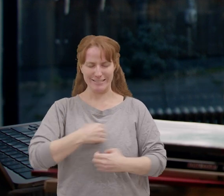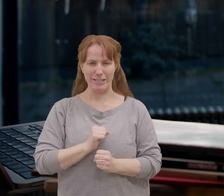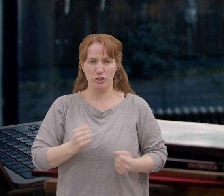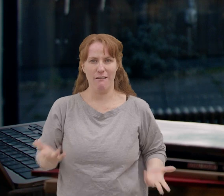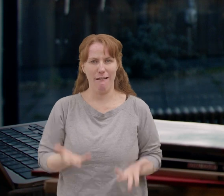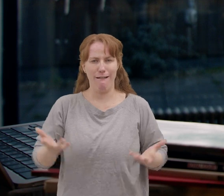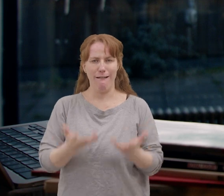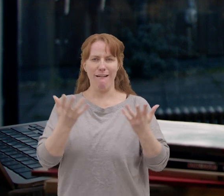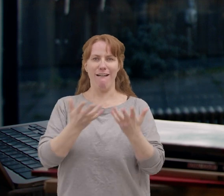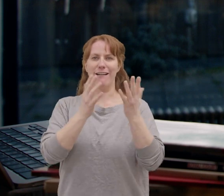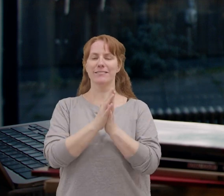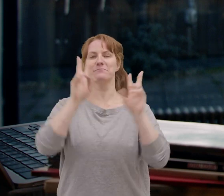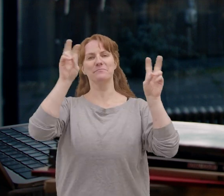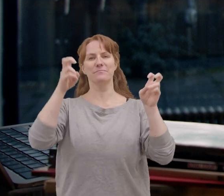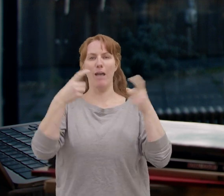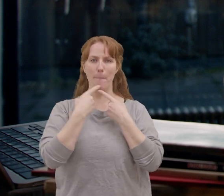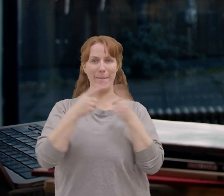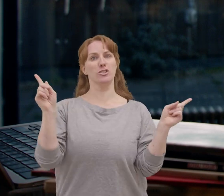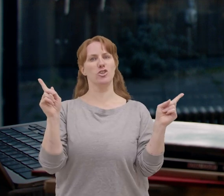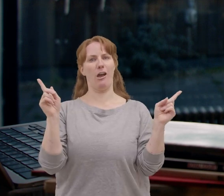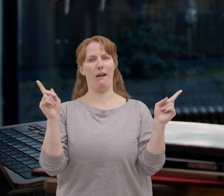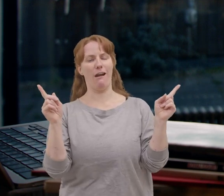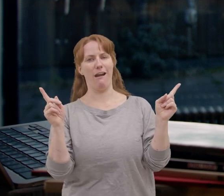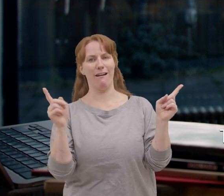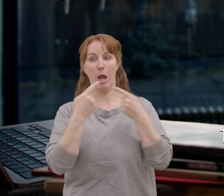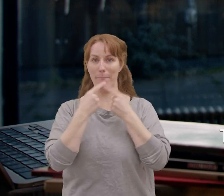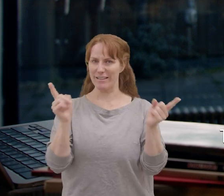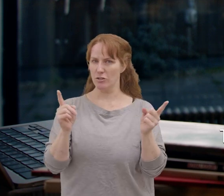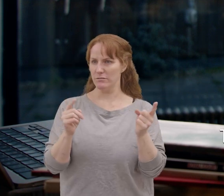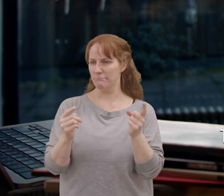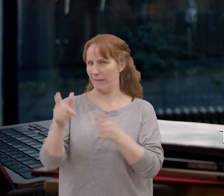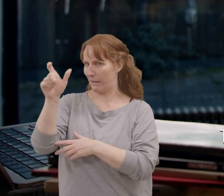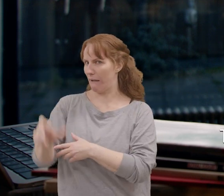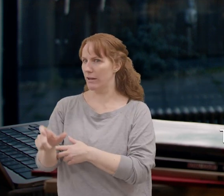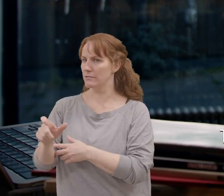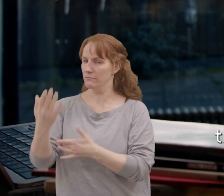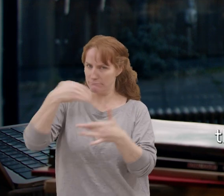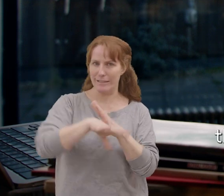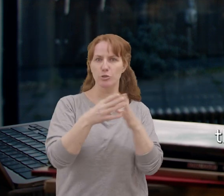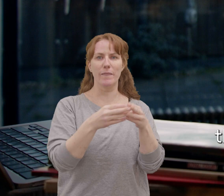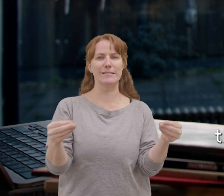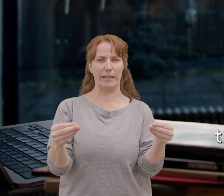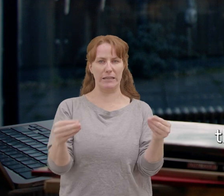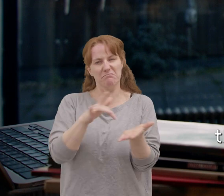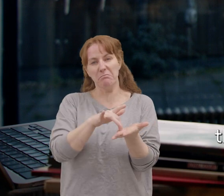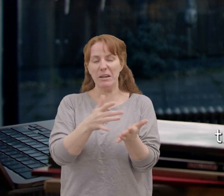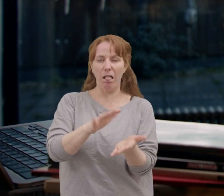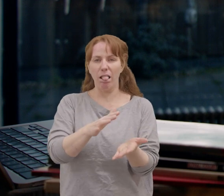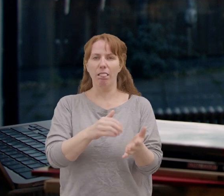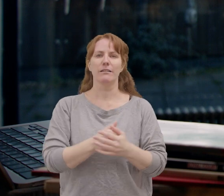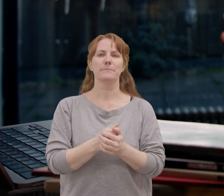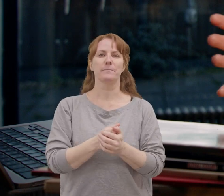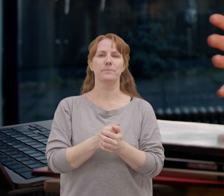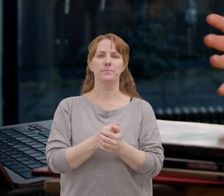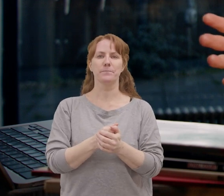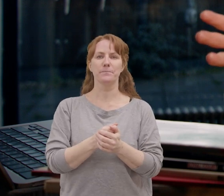the tension for any scene. It's called the messenger. The messenger is a new character that enters maybe halfway through or